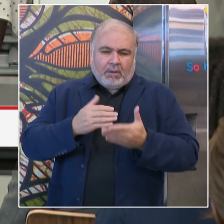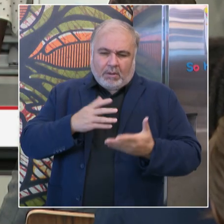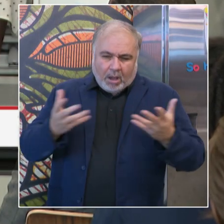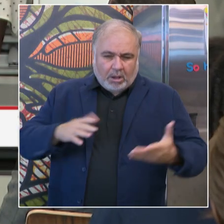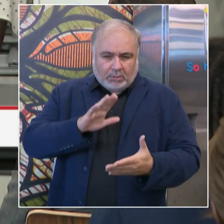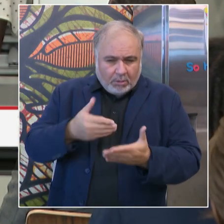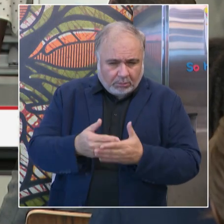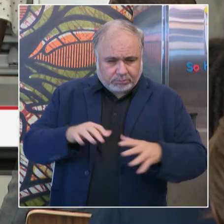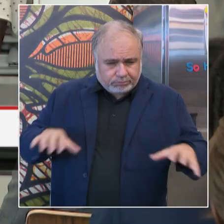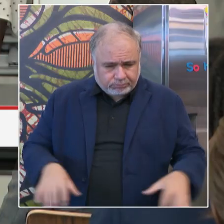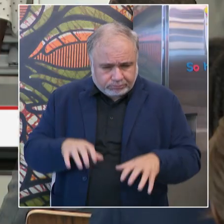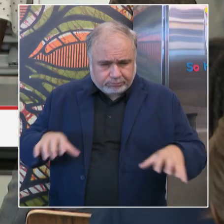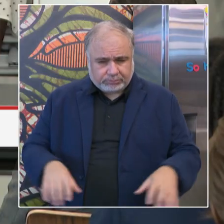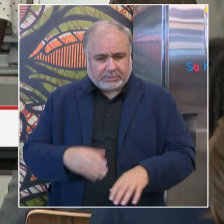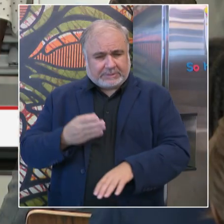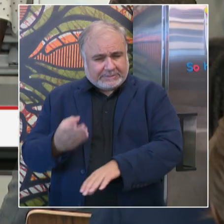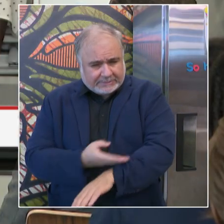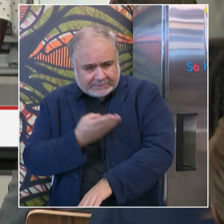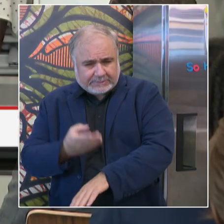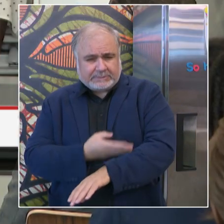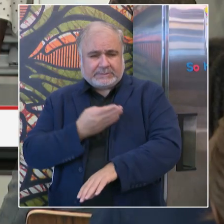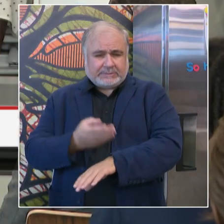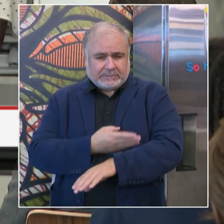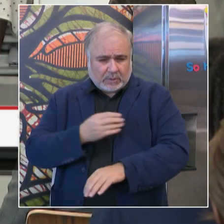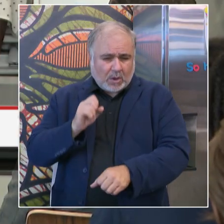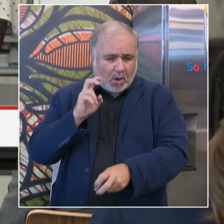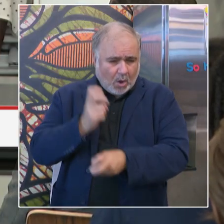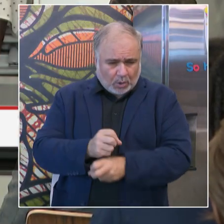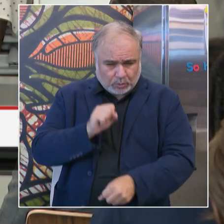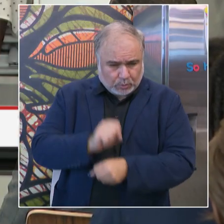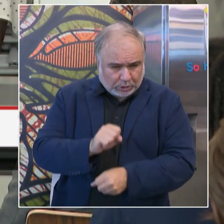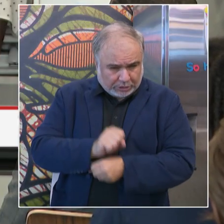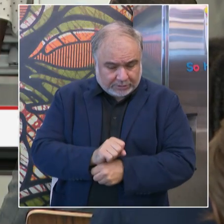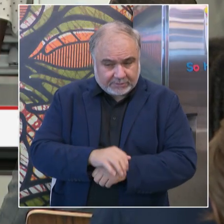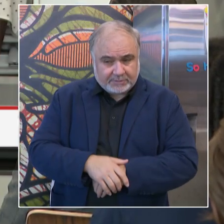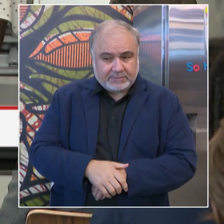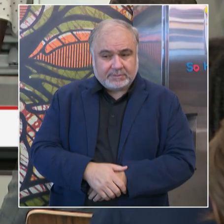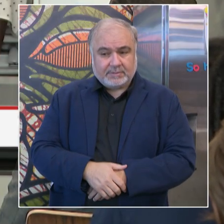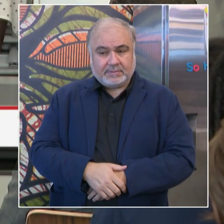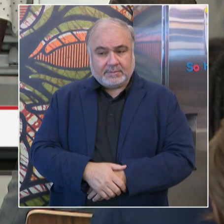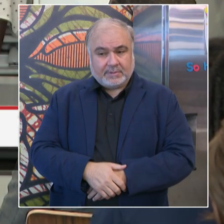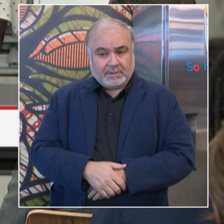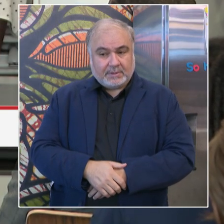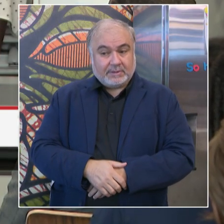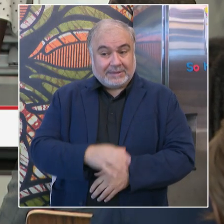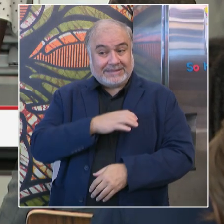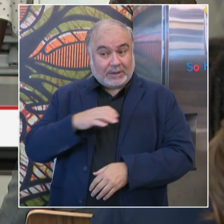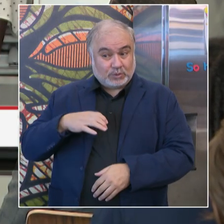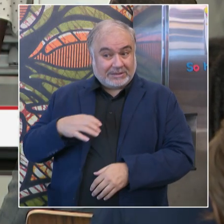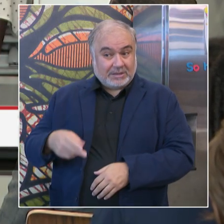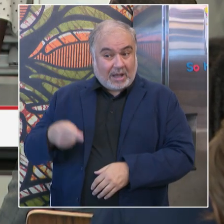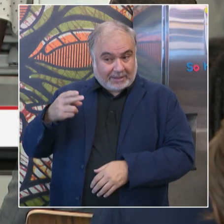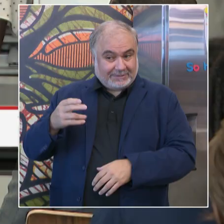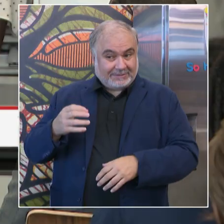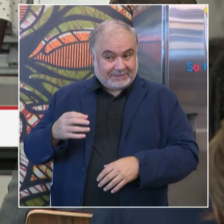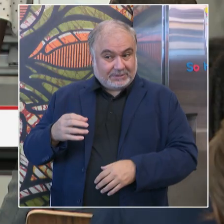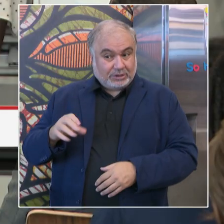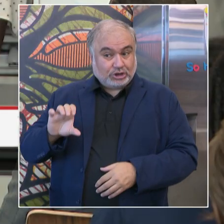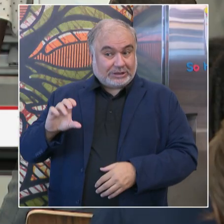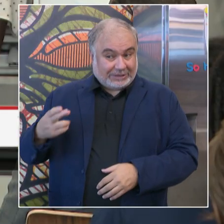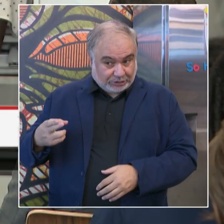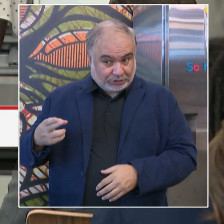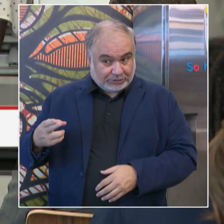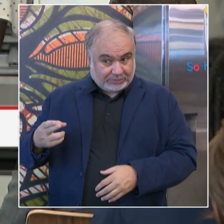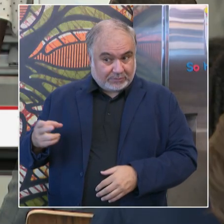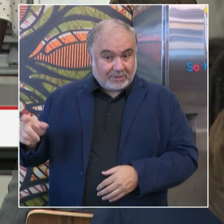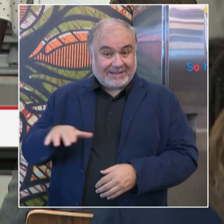in transforming Congress Heights in the last 10 years. And I know the director of the St. Elizabeth's campus is here from my DMPED